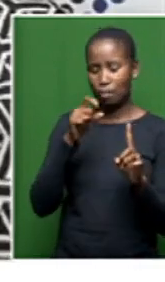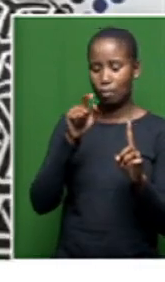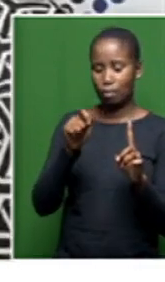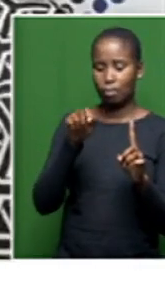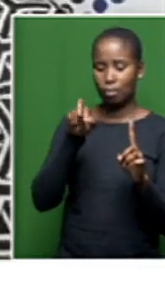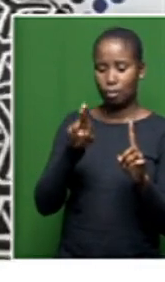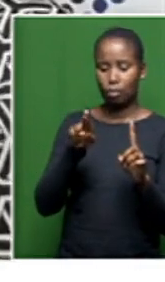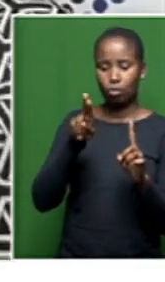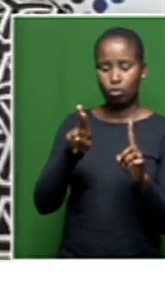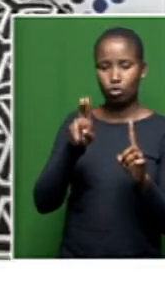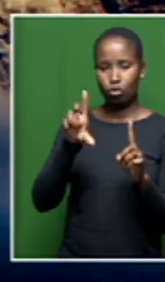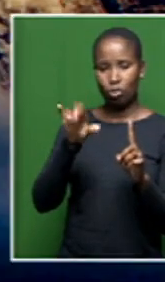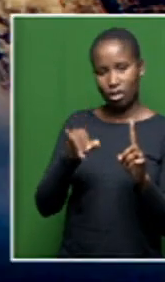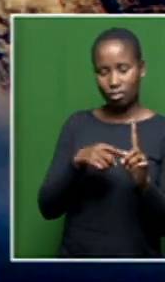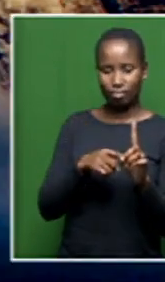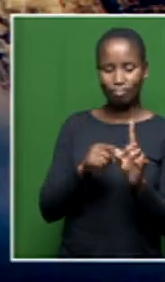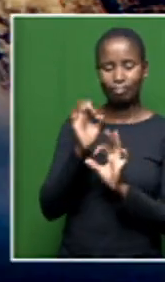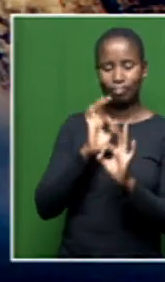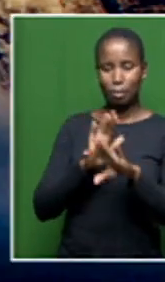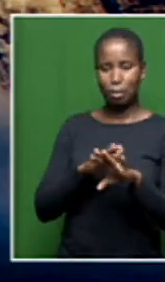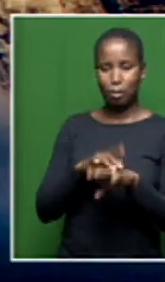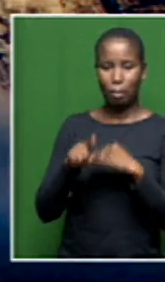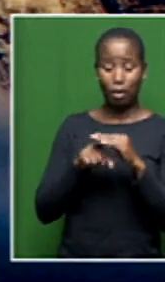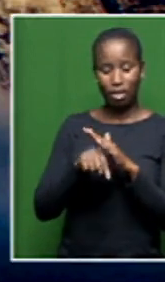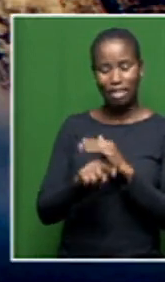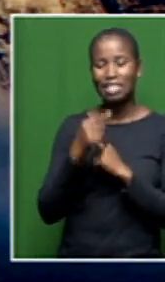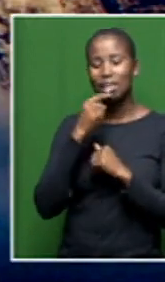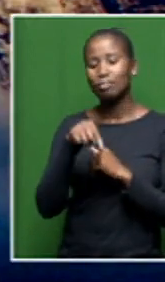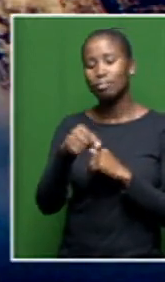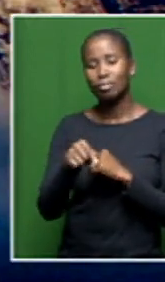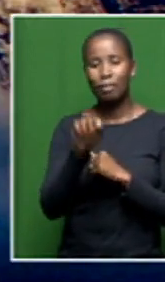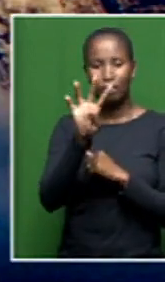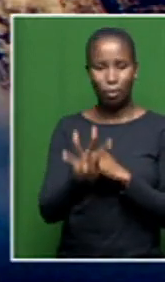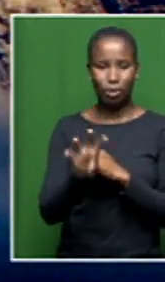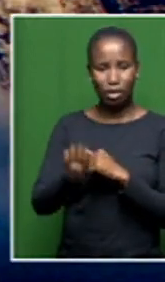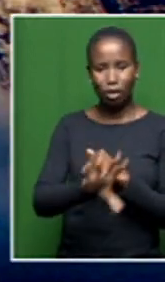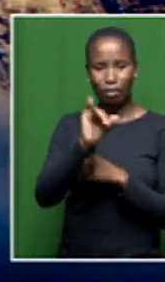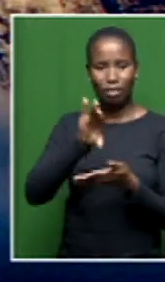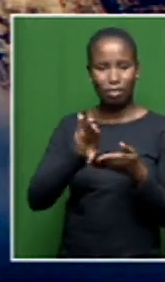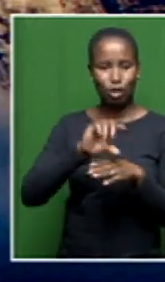special economic advisor to the president, talking to us about this upcoming fourth South African investment conference. Quick.